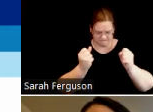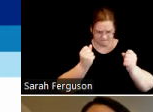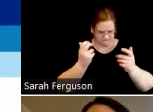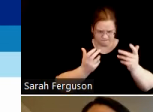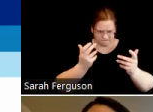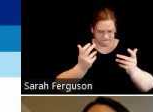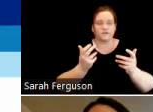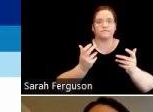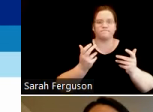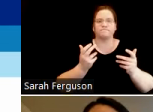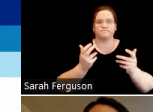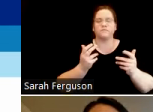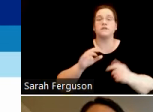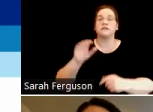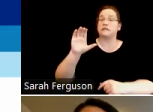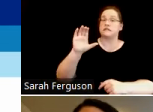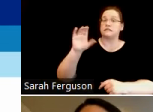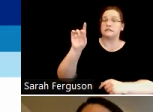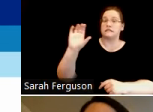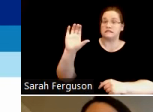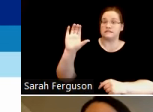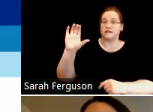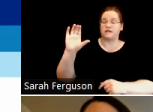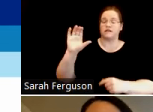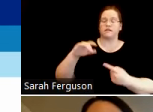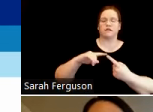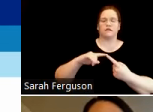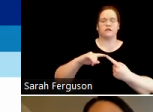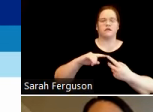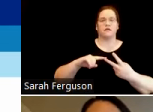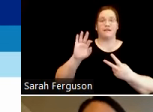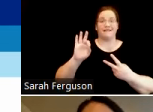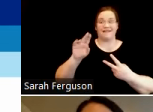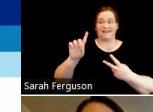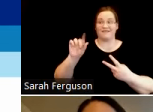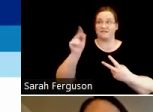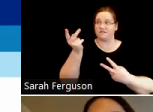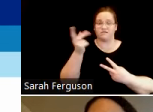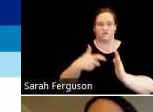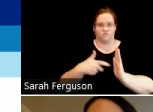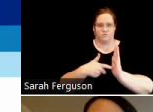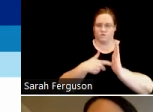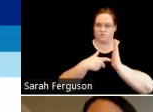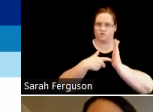We know that the CDC and FDA require